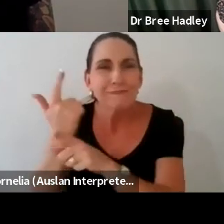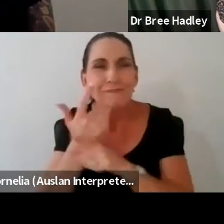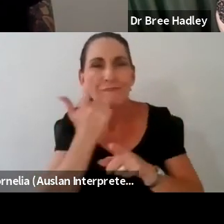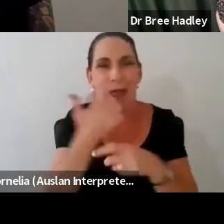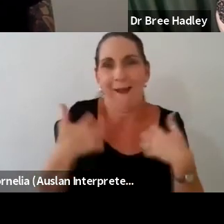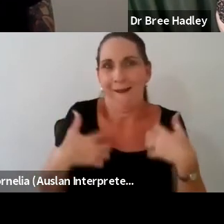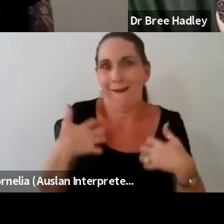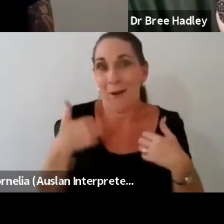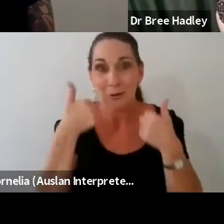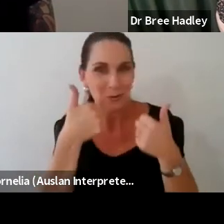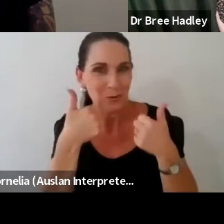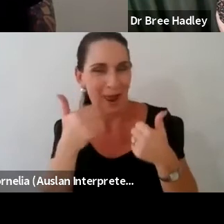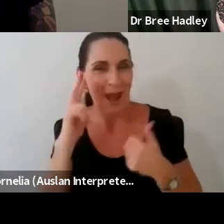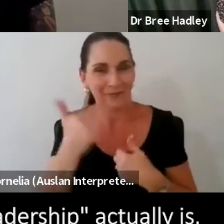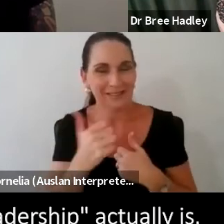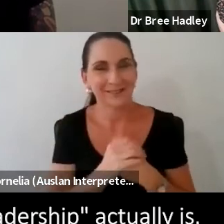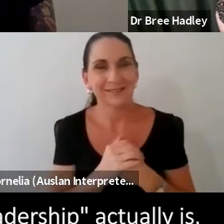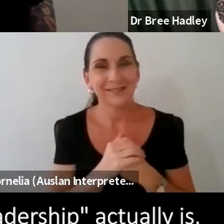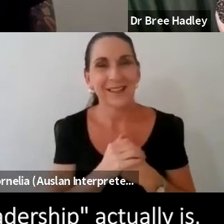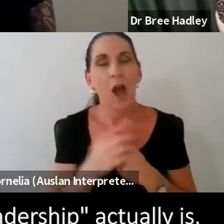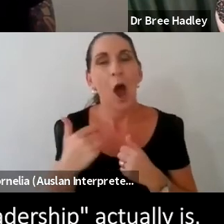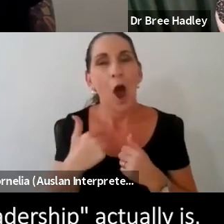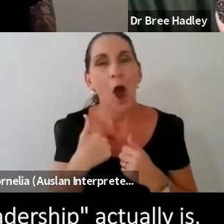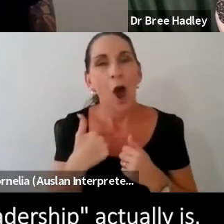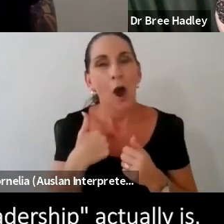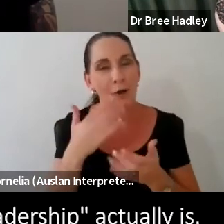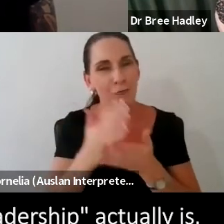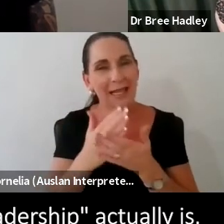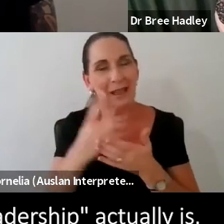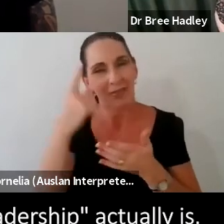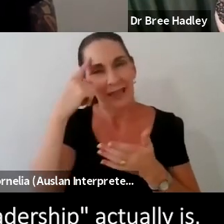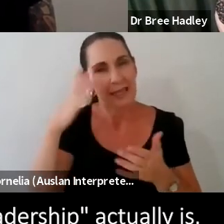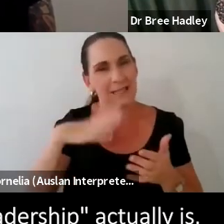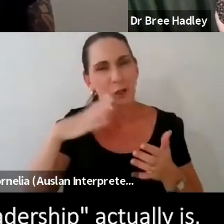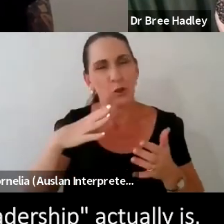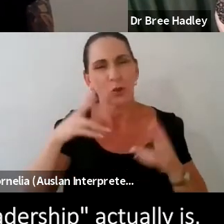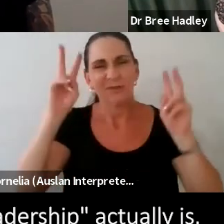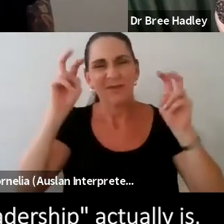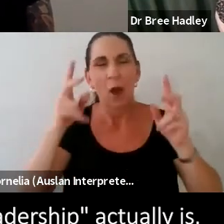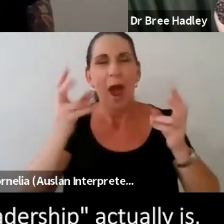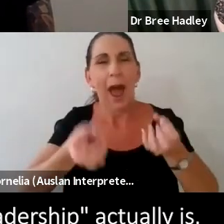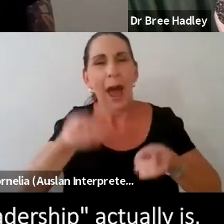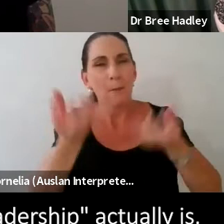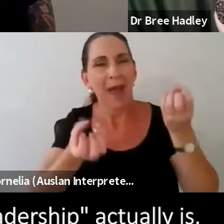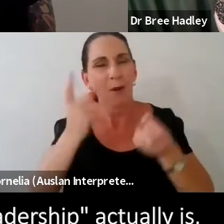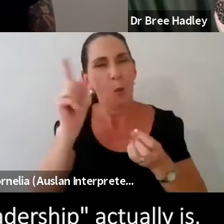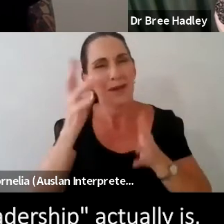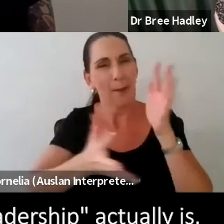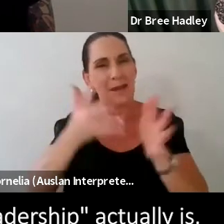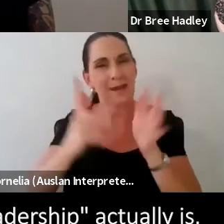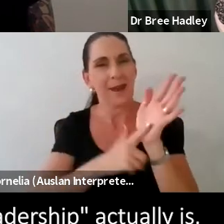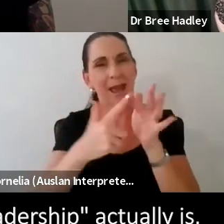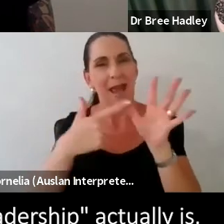And for me, it's down to like needing to really unpack what leadership actually is and